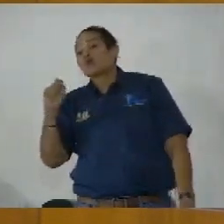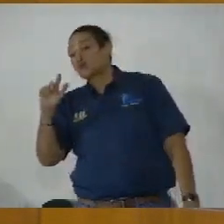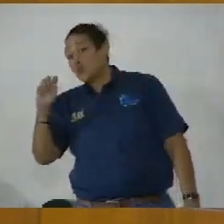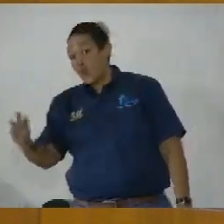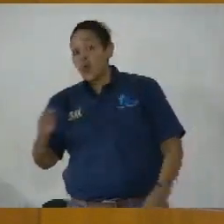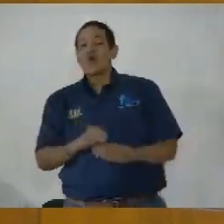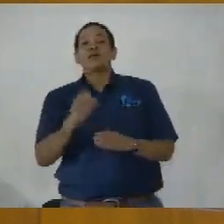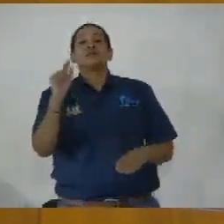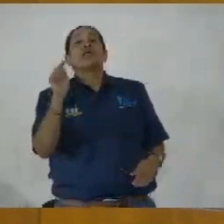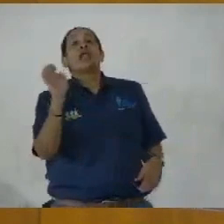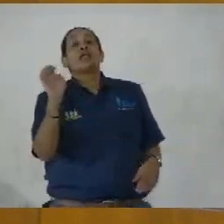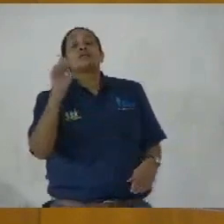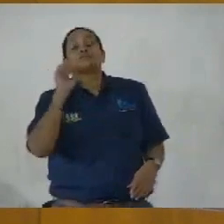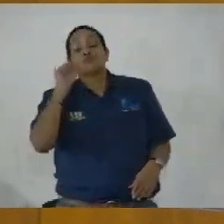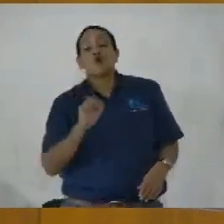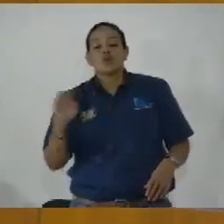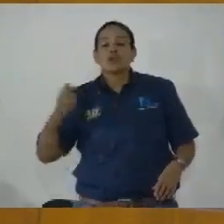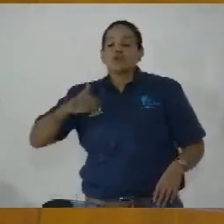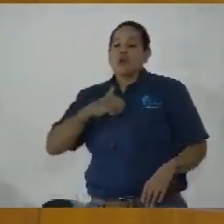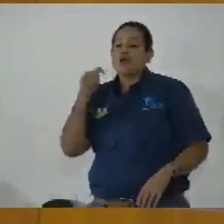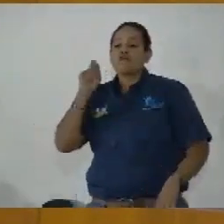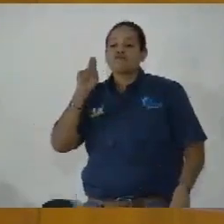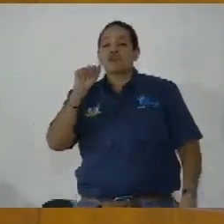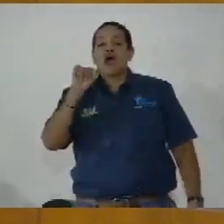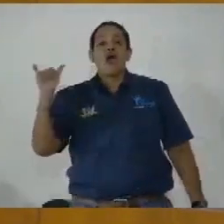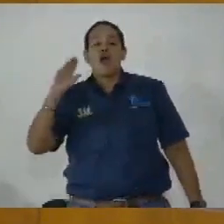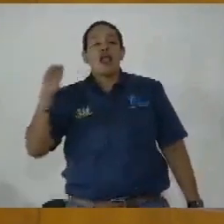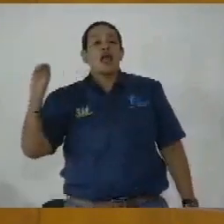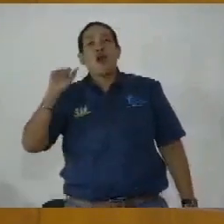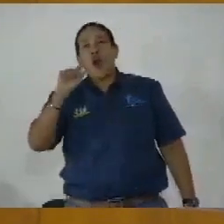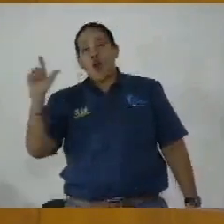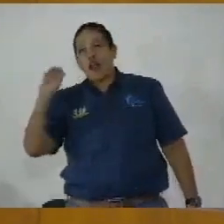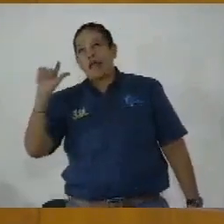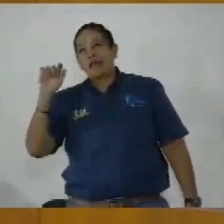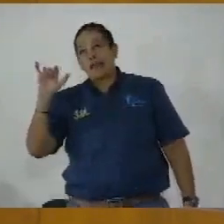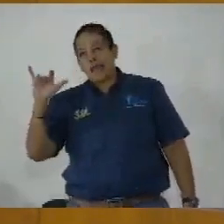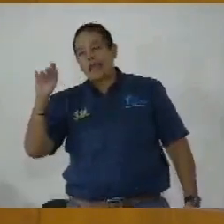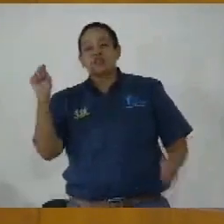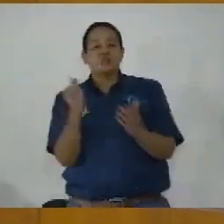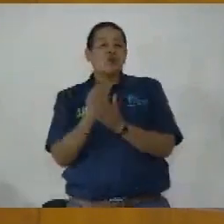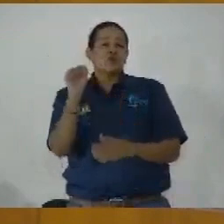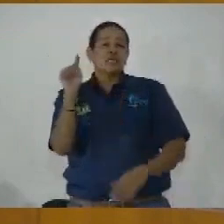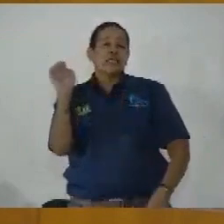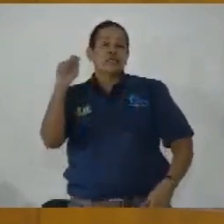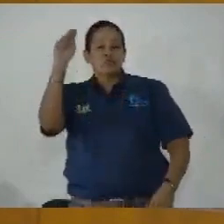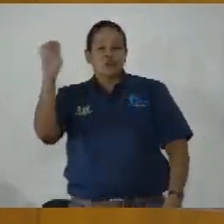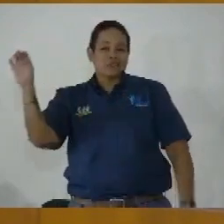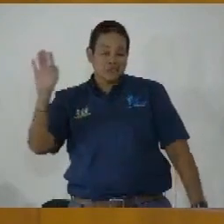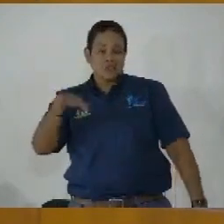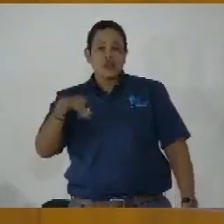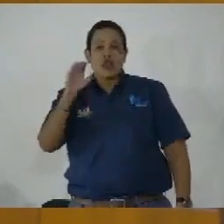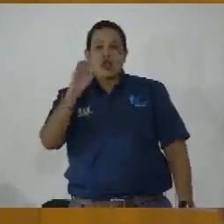In St. Elizabeth Southeastern, we have Trial and Galetown. In St. Elizabeth Northeastern, we have Coffee Lane and